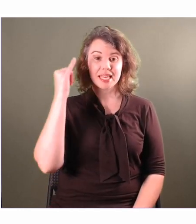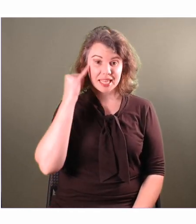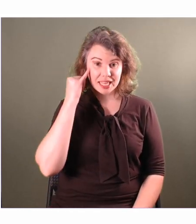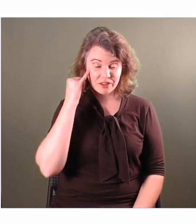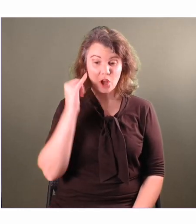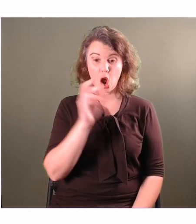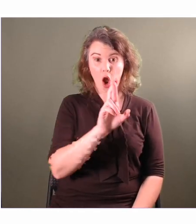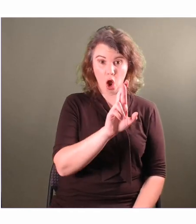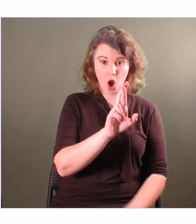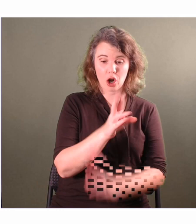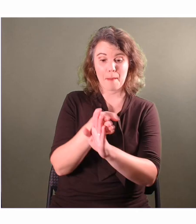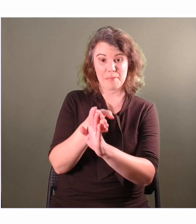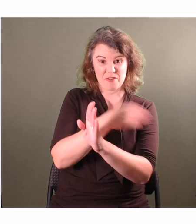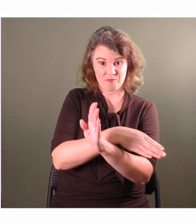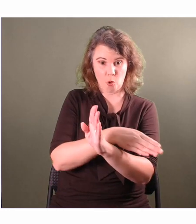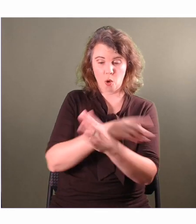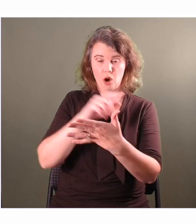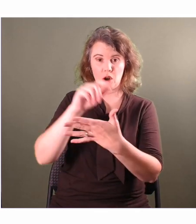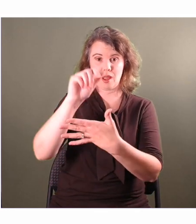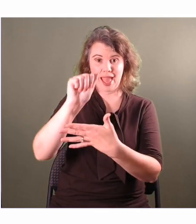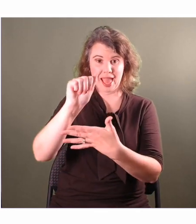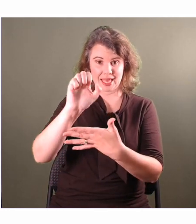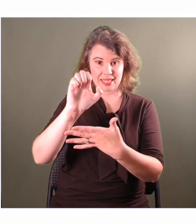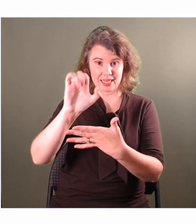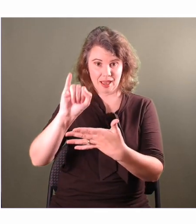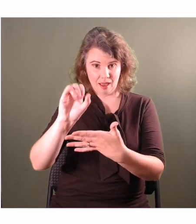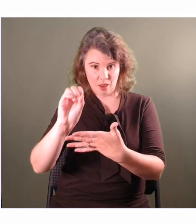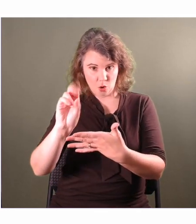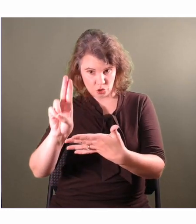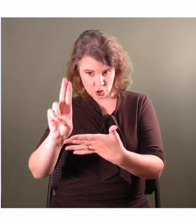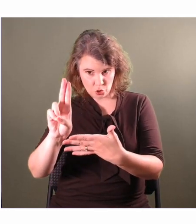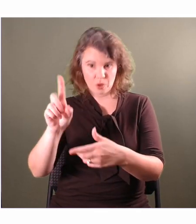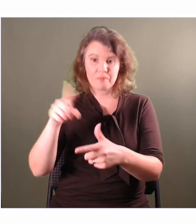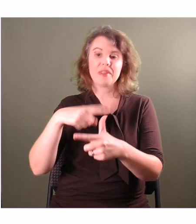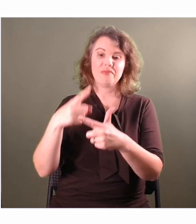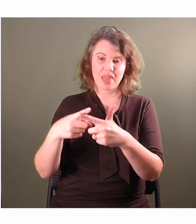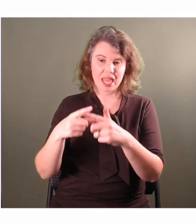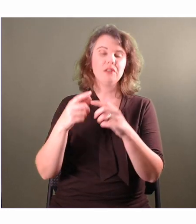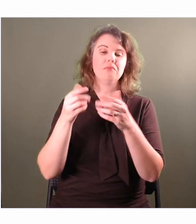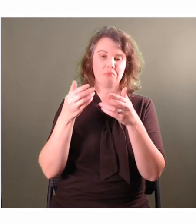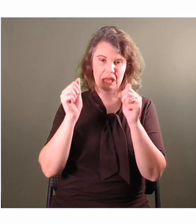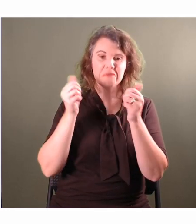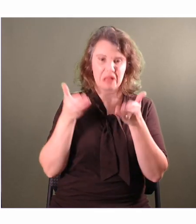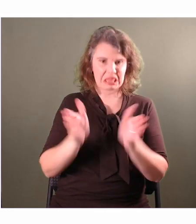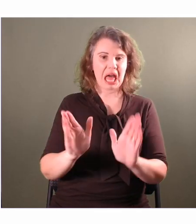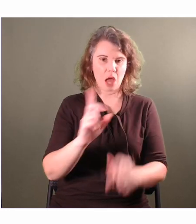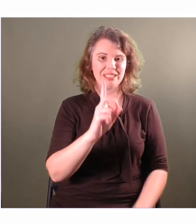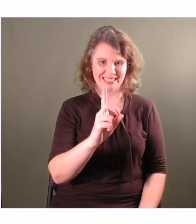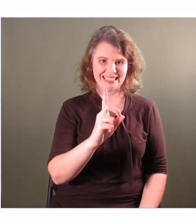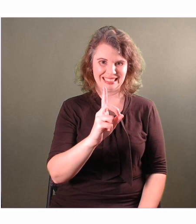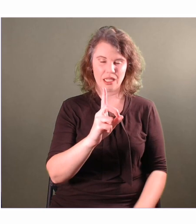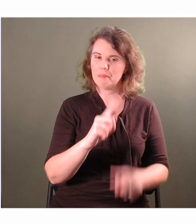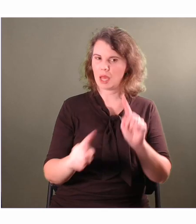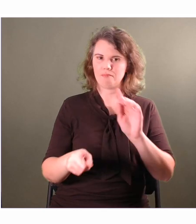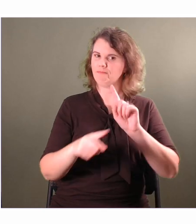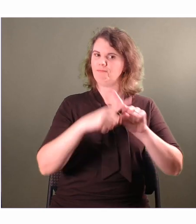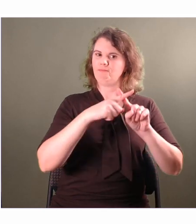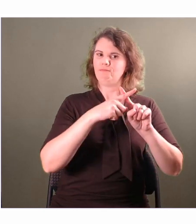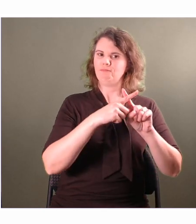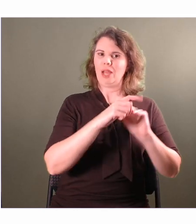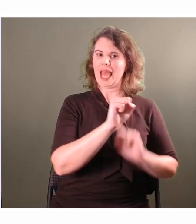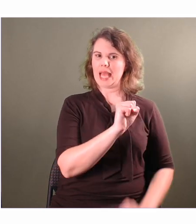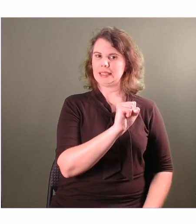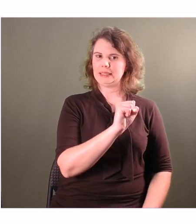prevocalic R, then D can be an onset, but S can't. In other words, we can say drip, but we can't say